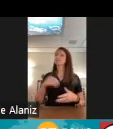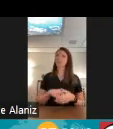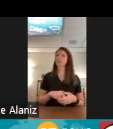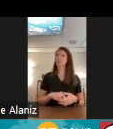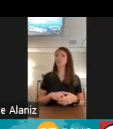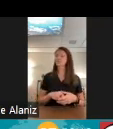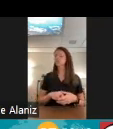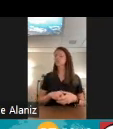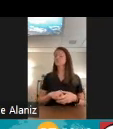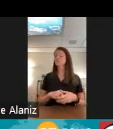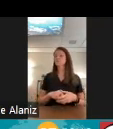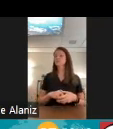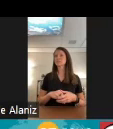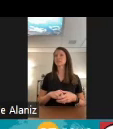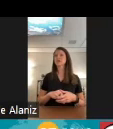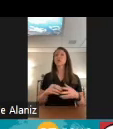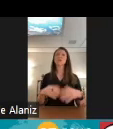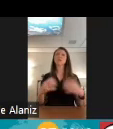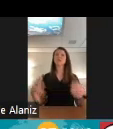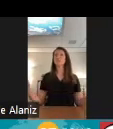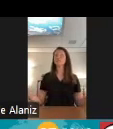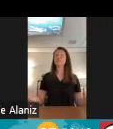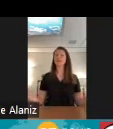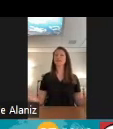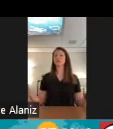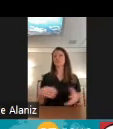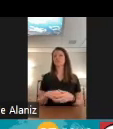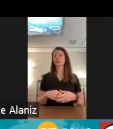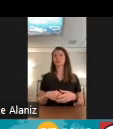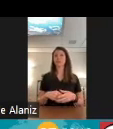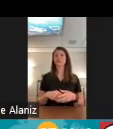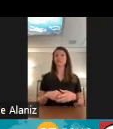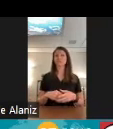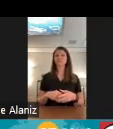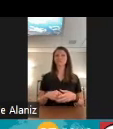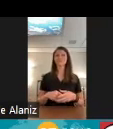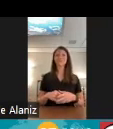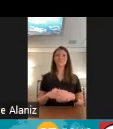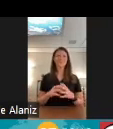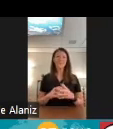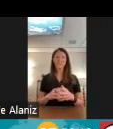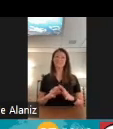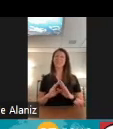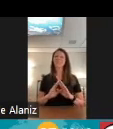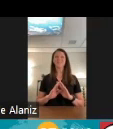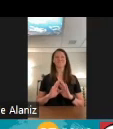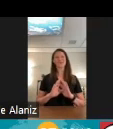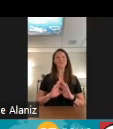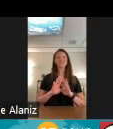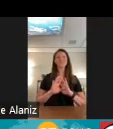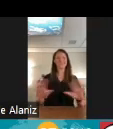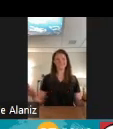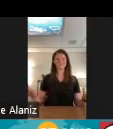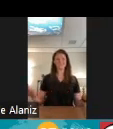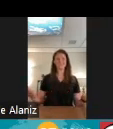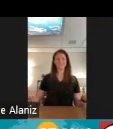themselves or you can't observe it for yourself, or if you just want to see how they are in different environments. Okay, so that covers all